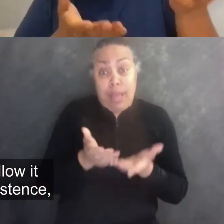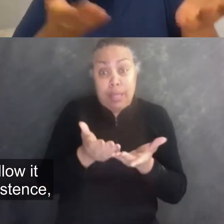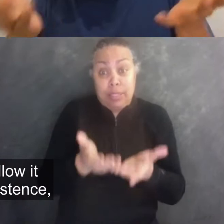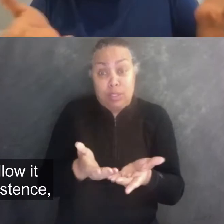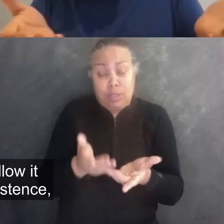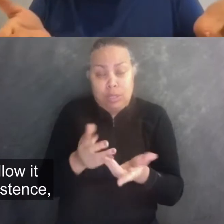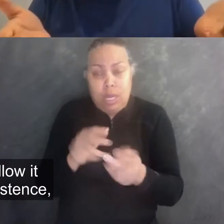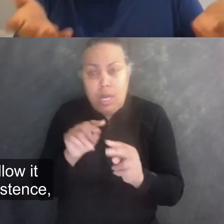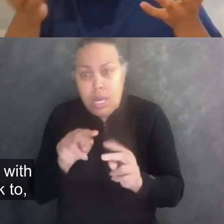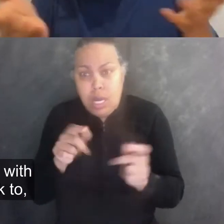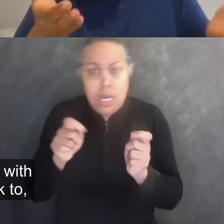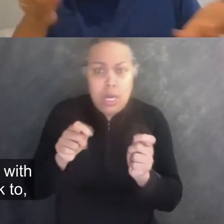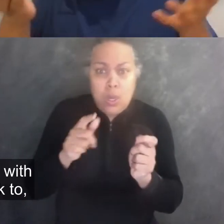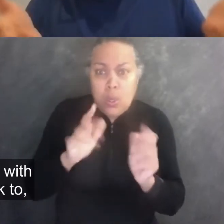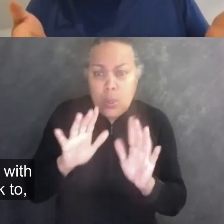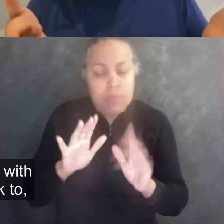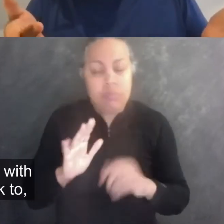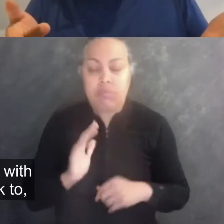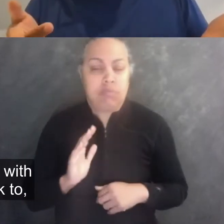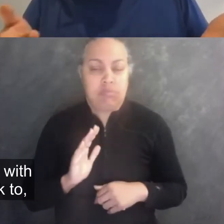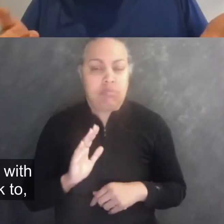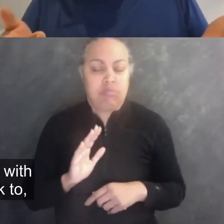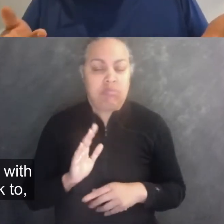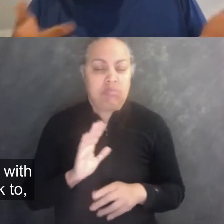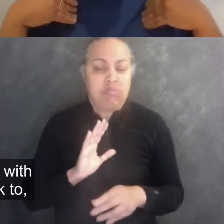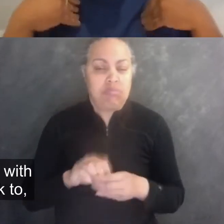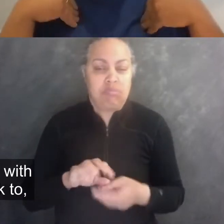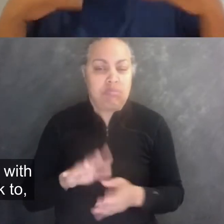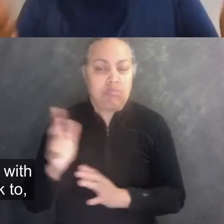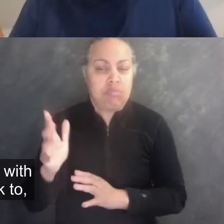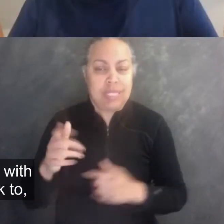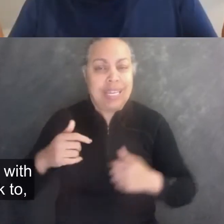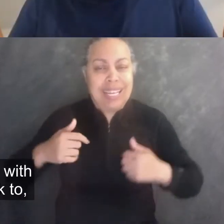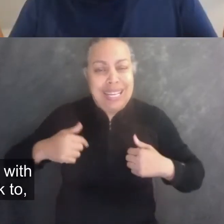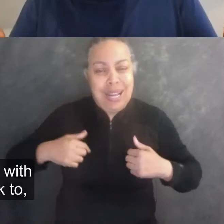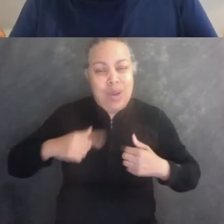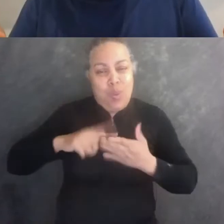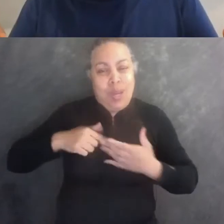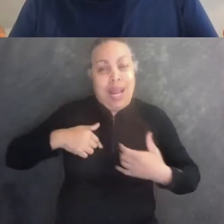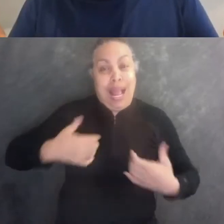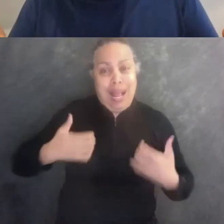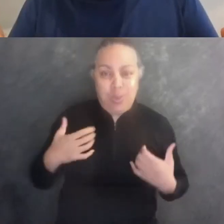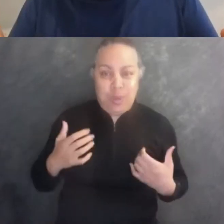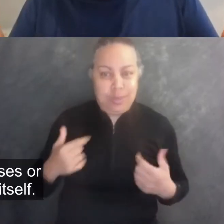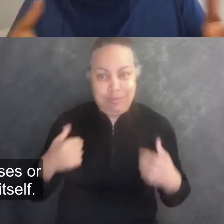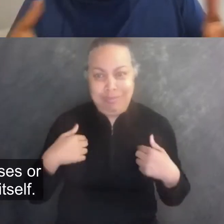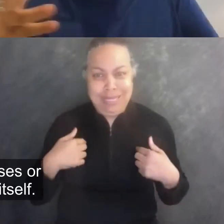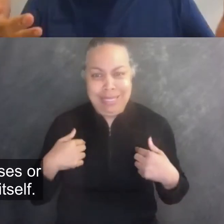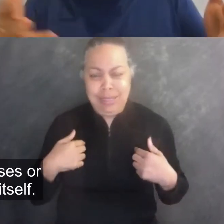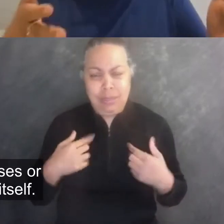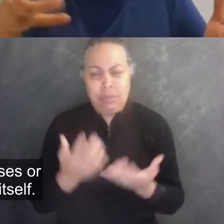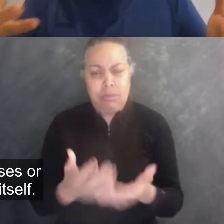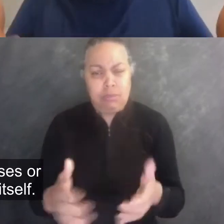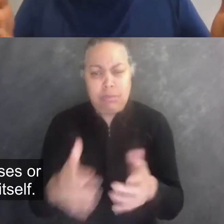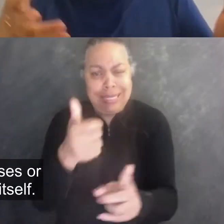of existence, then I can engage with who I want to speak to, no matter